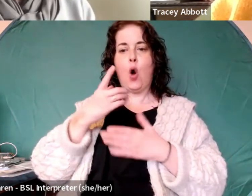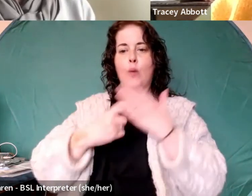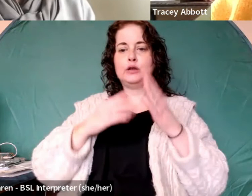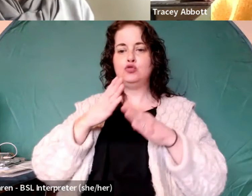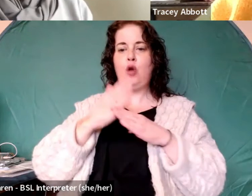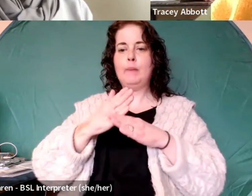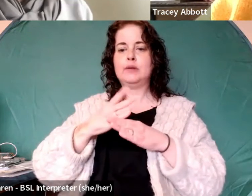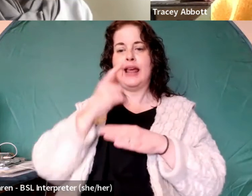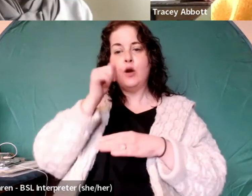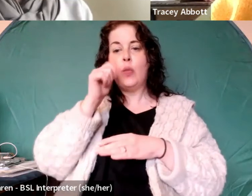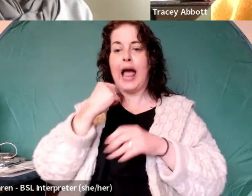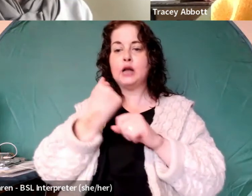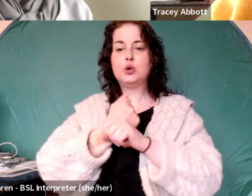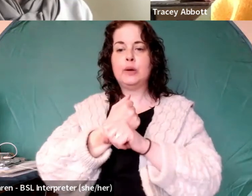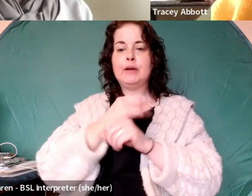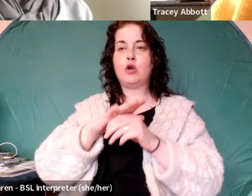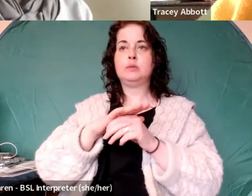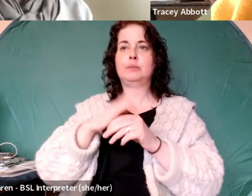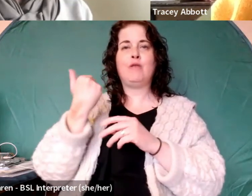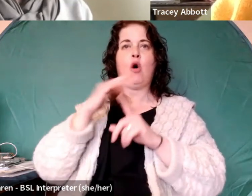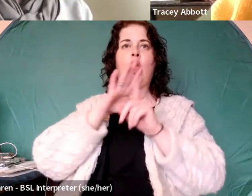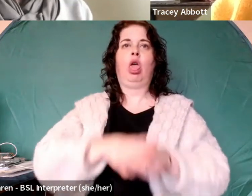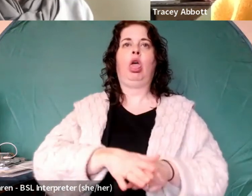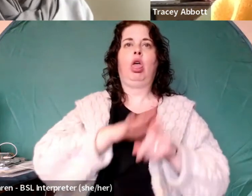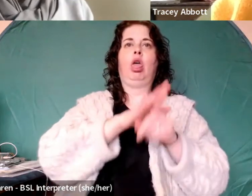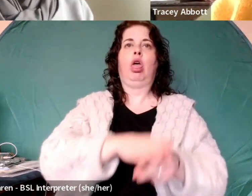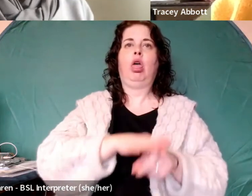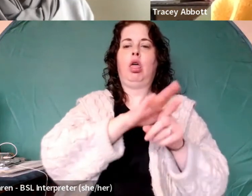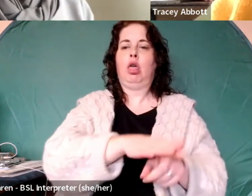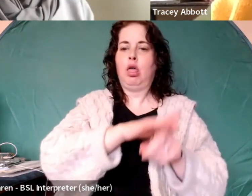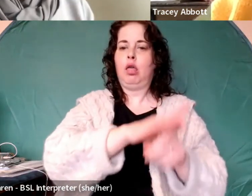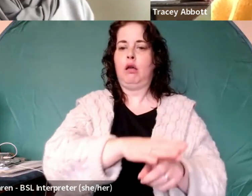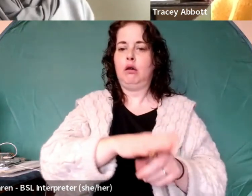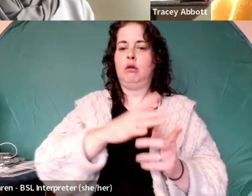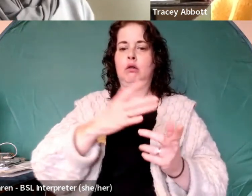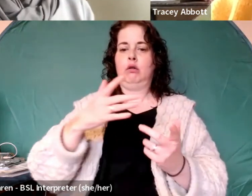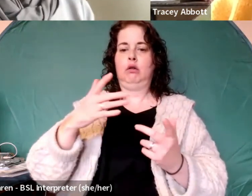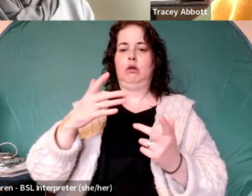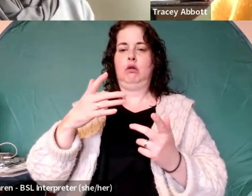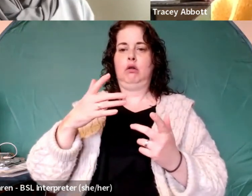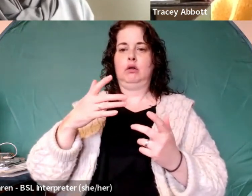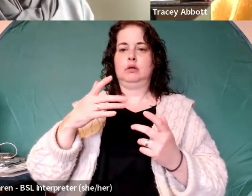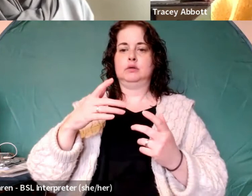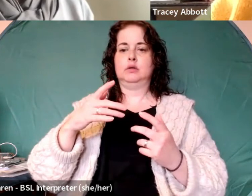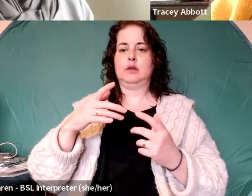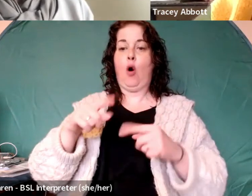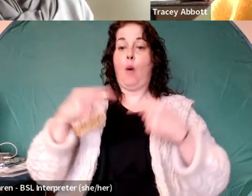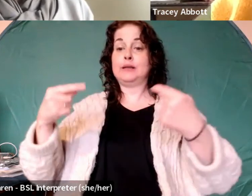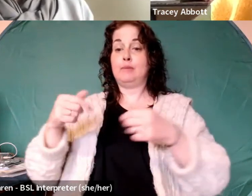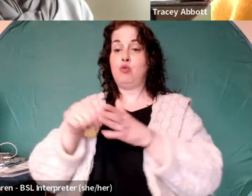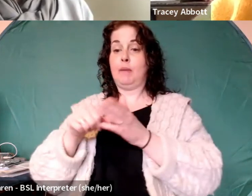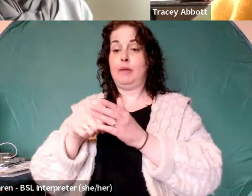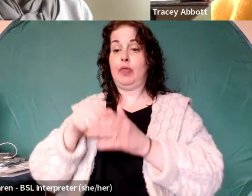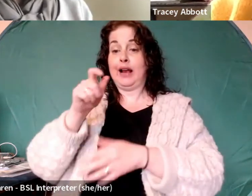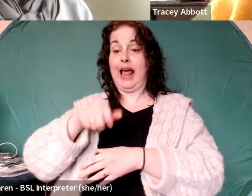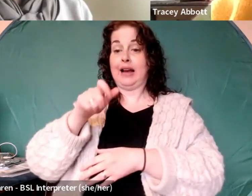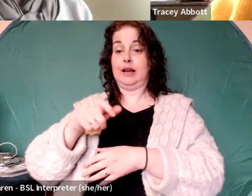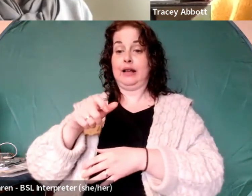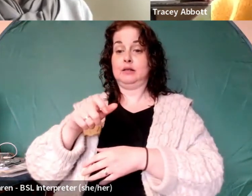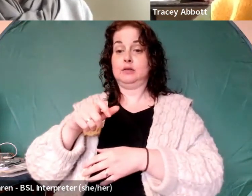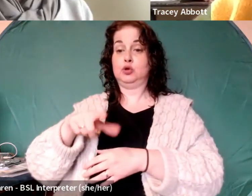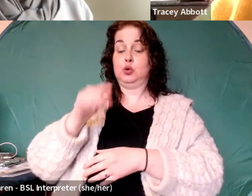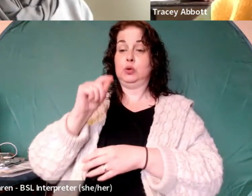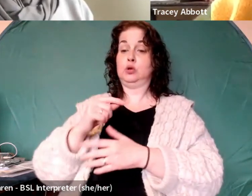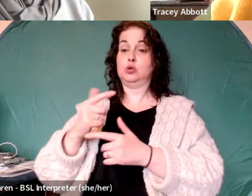they know they can do, because they've been discriminated so often against. And sometimes it's almost the opposite problem, that our candidates self-select too